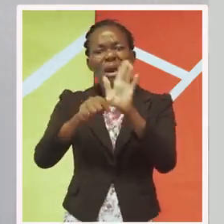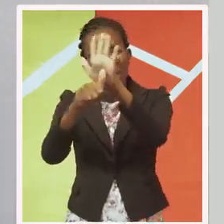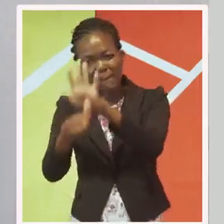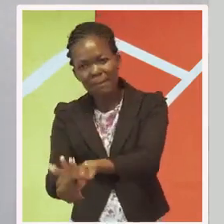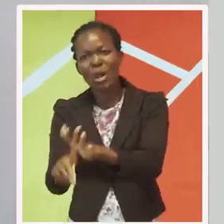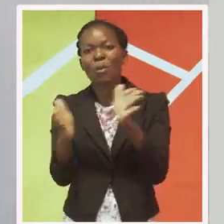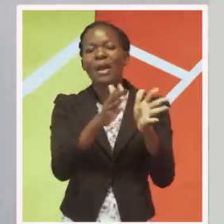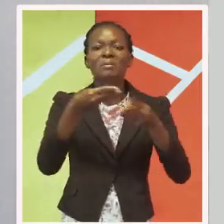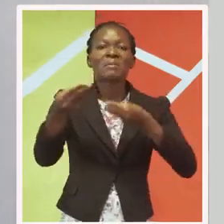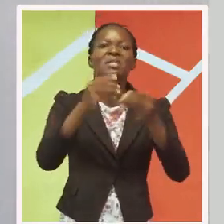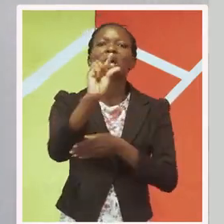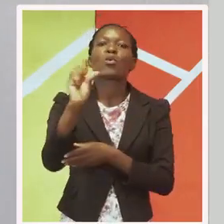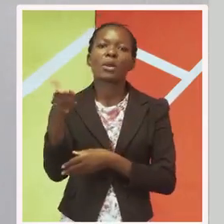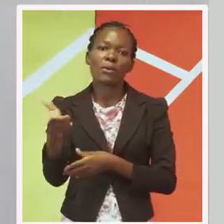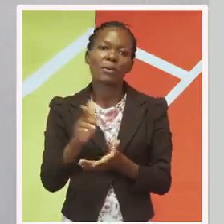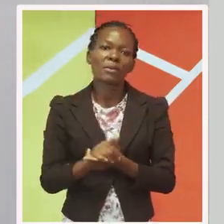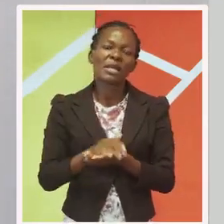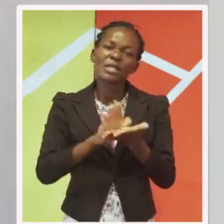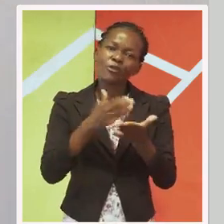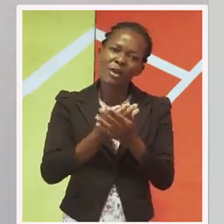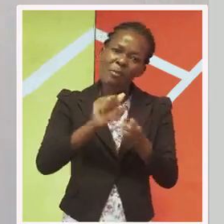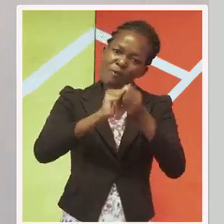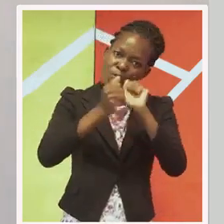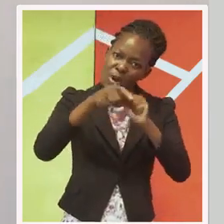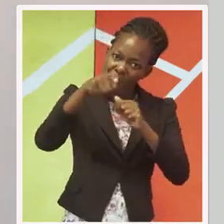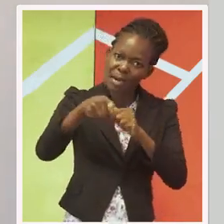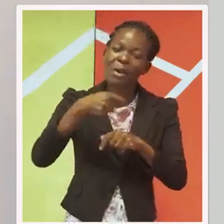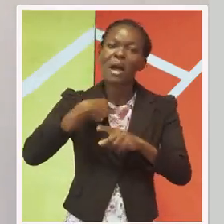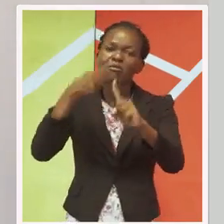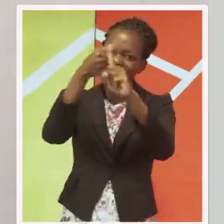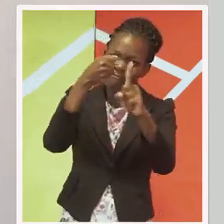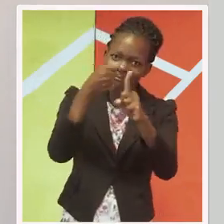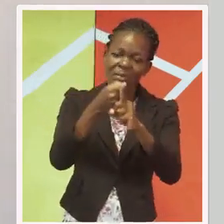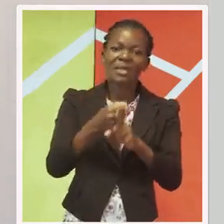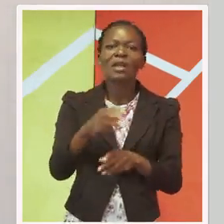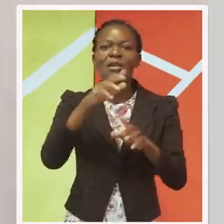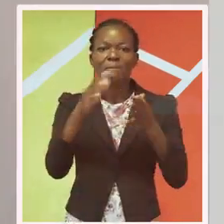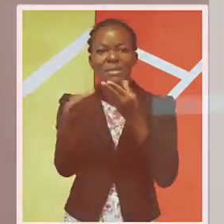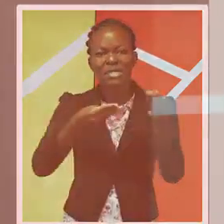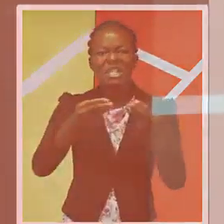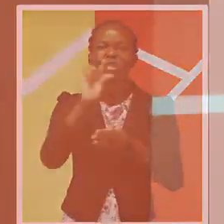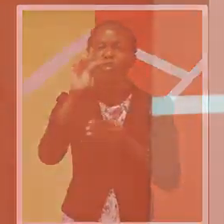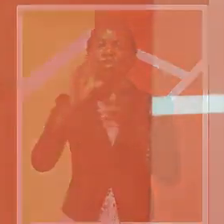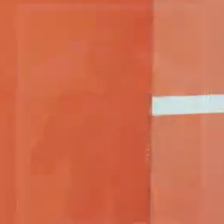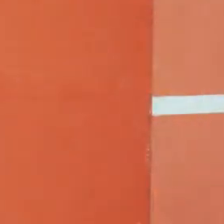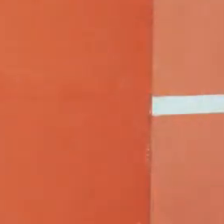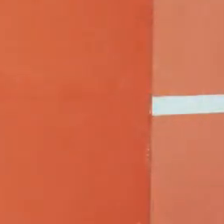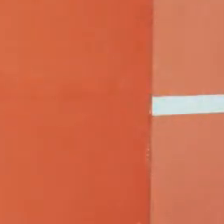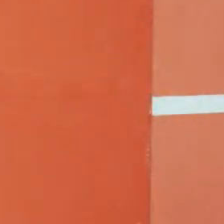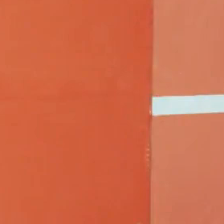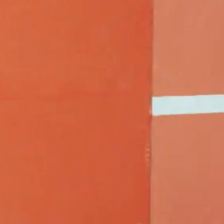marginalized people in how our economies function. That is where feminist macroeconomics comes from.